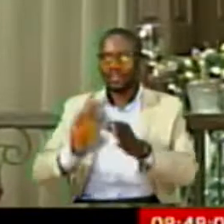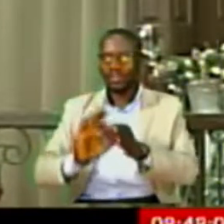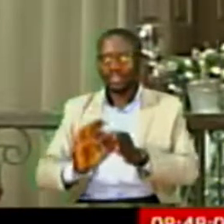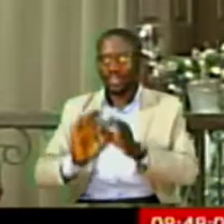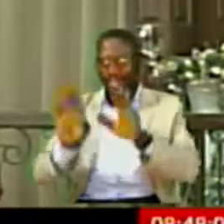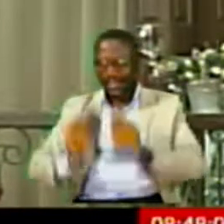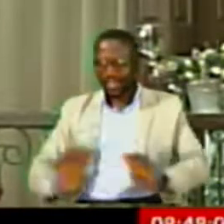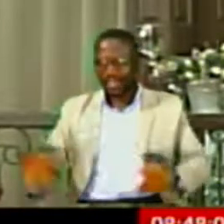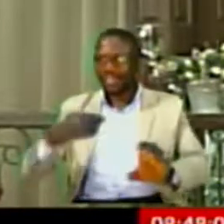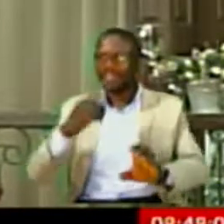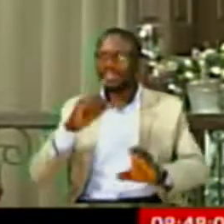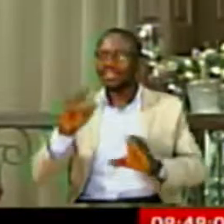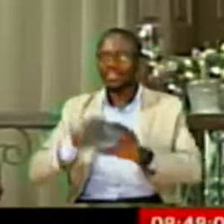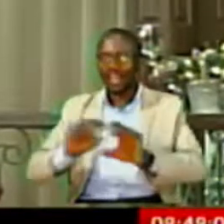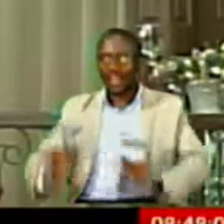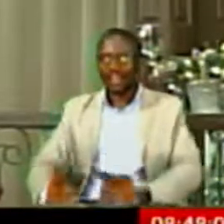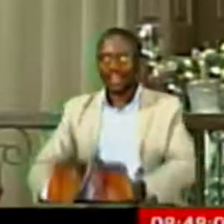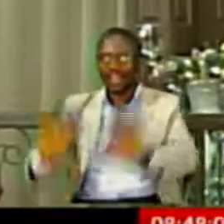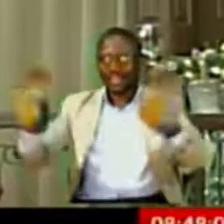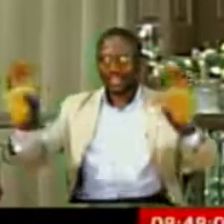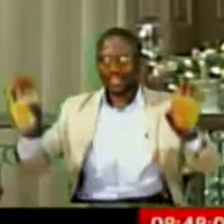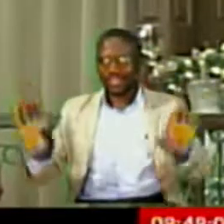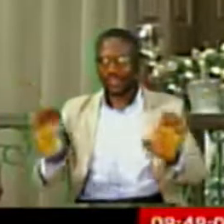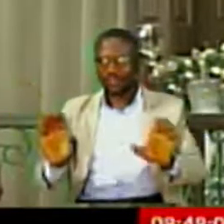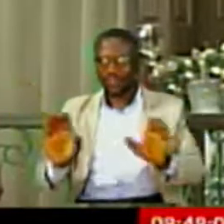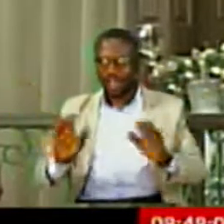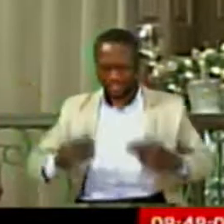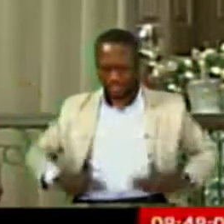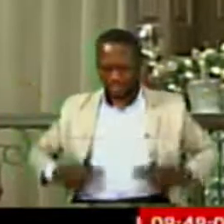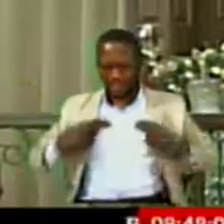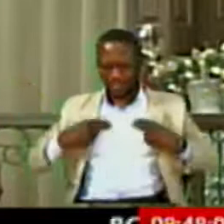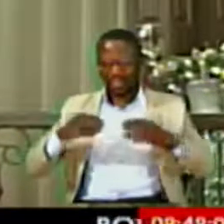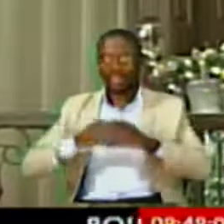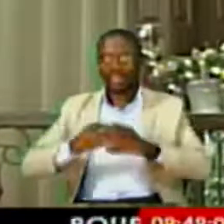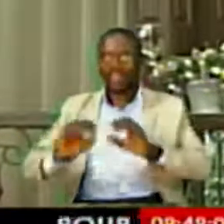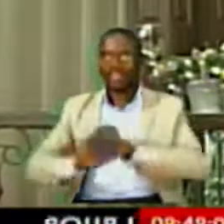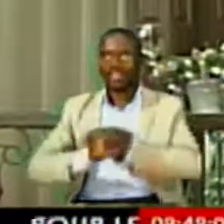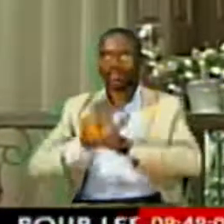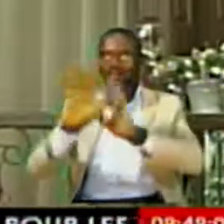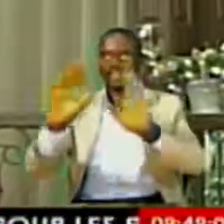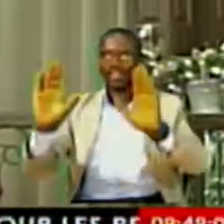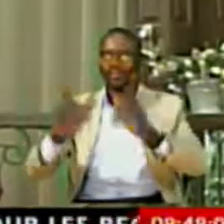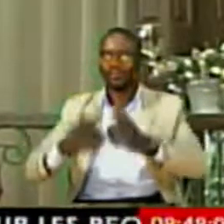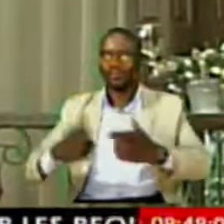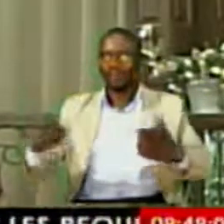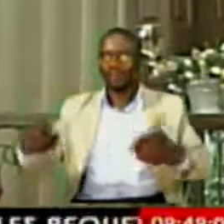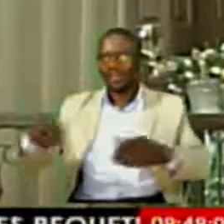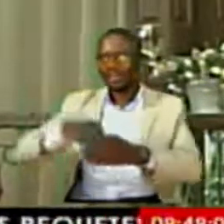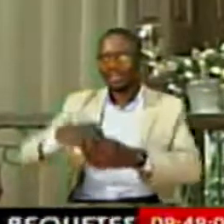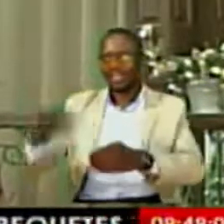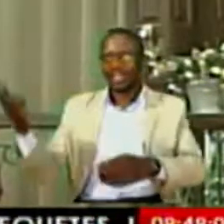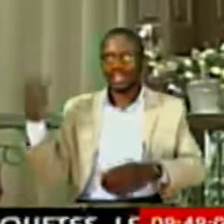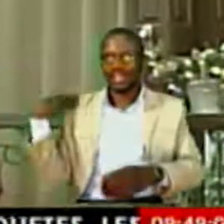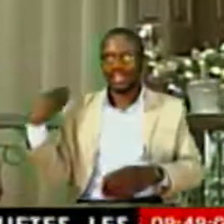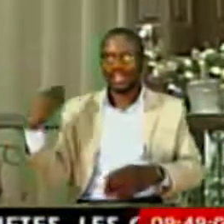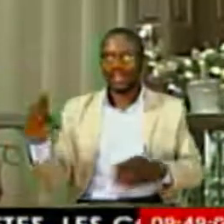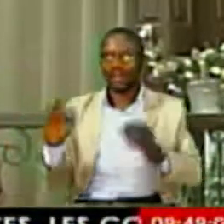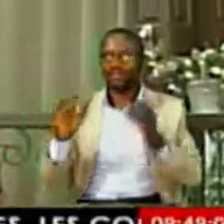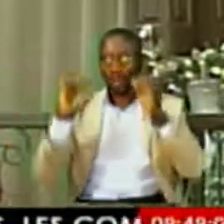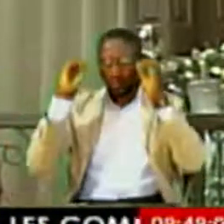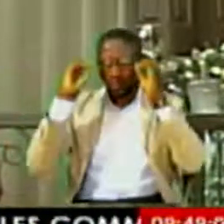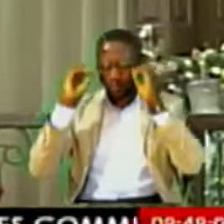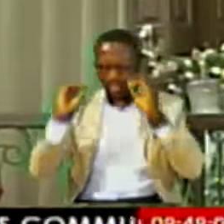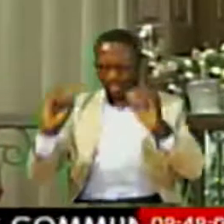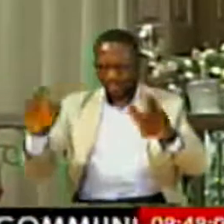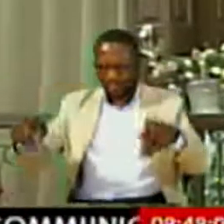which was in eternity. Habitant dans la lumière. Dwelling in a light. Dans cet état-là. In that state. Personne n'a jamais vu